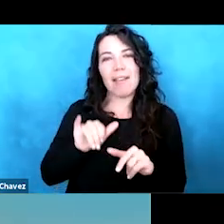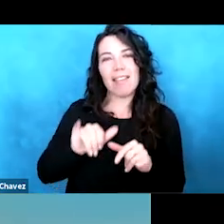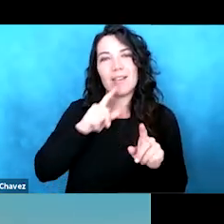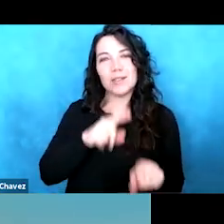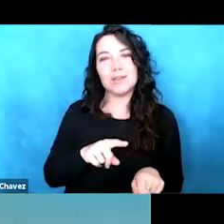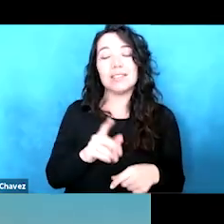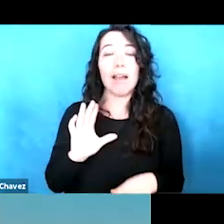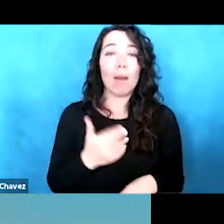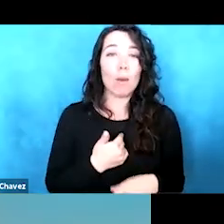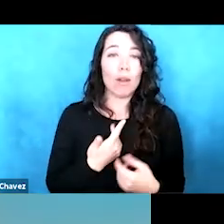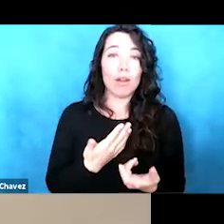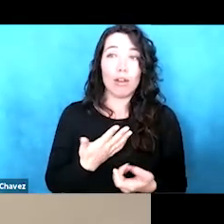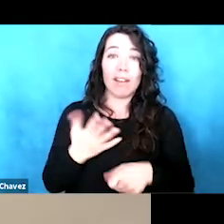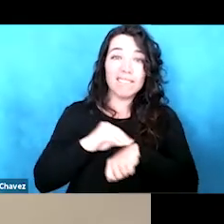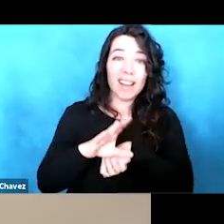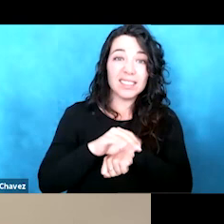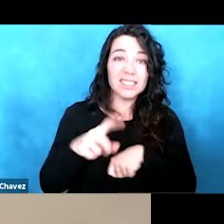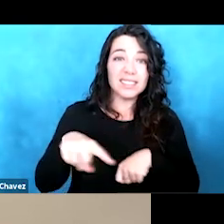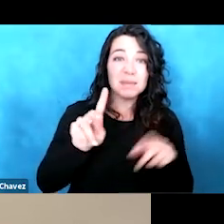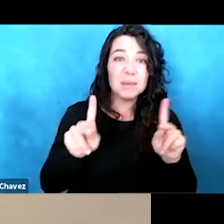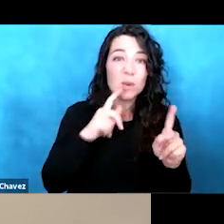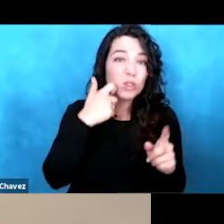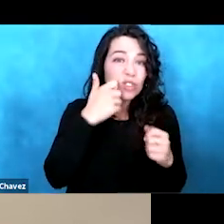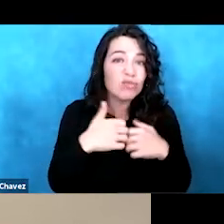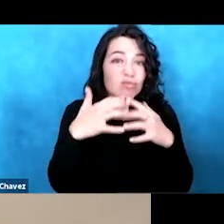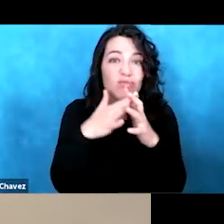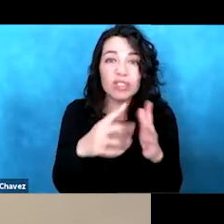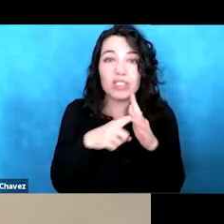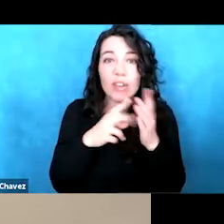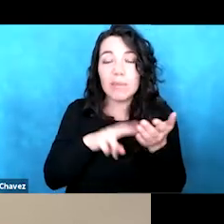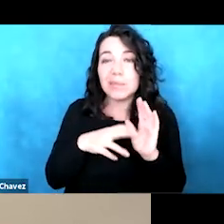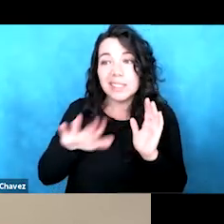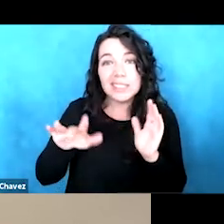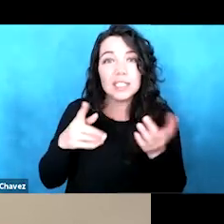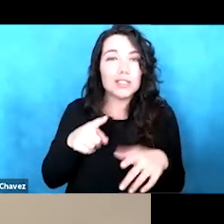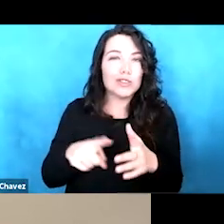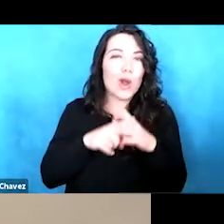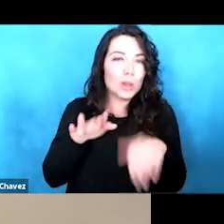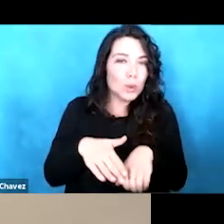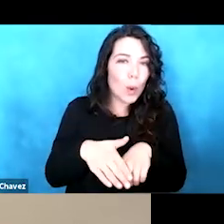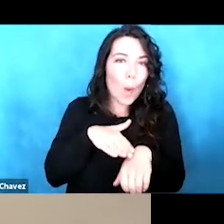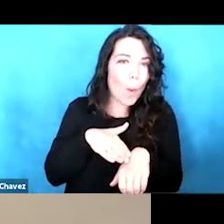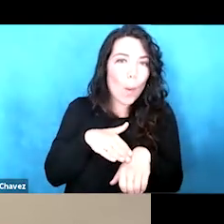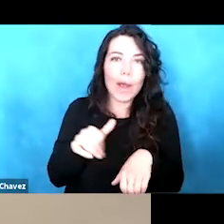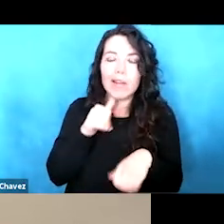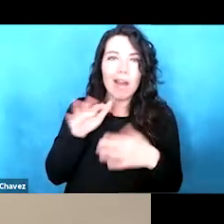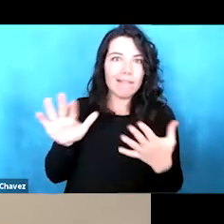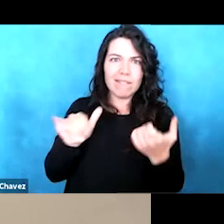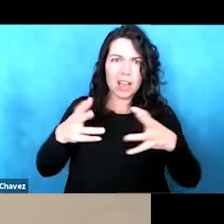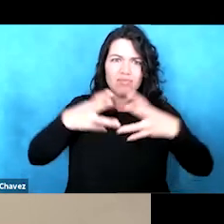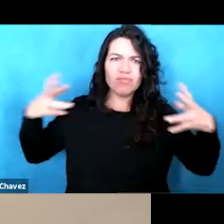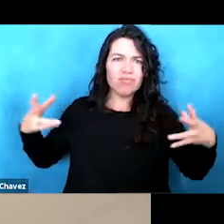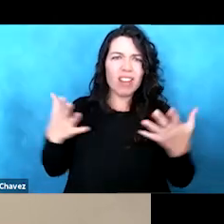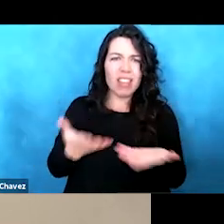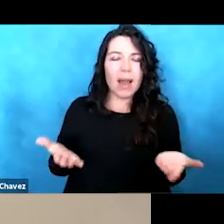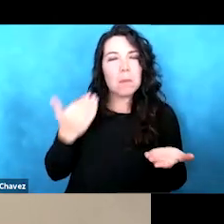to partners who are just starting out is usually to try not to go too big too quick. Just understanding that your staff do need